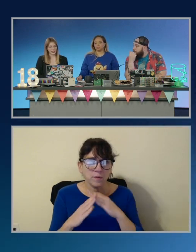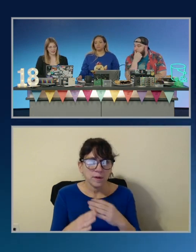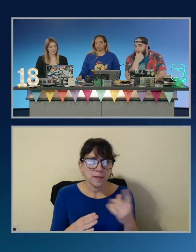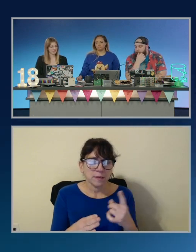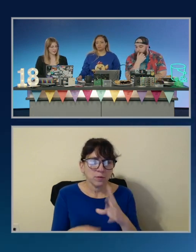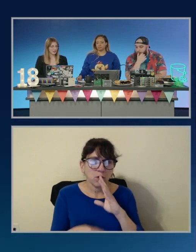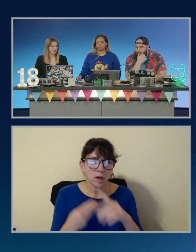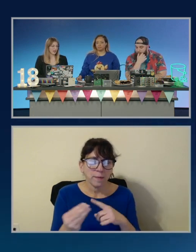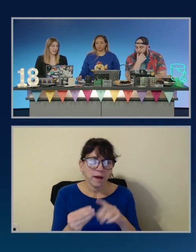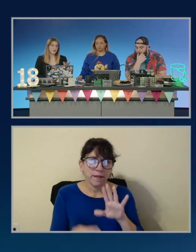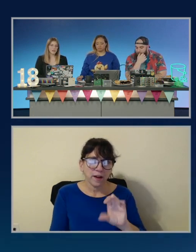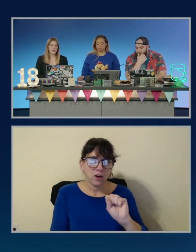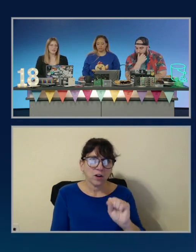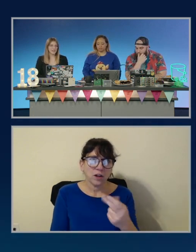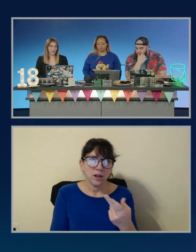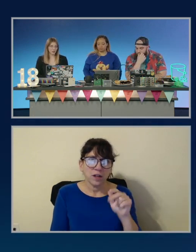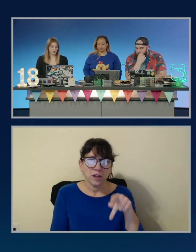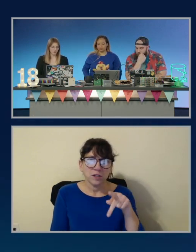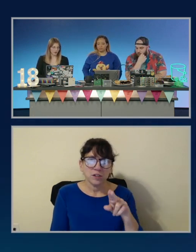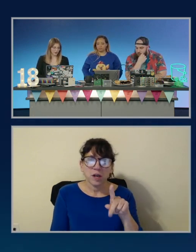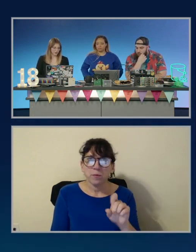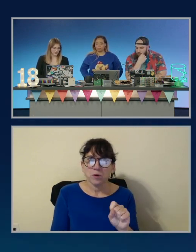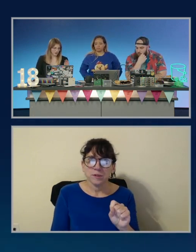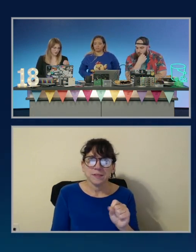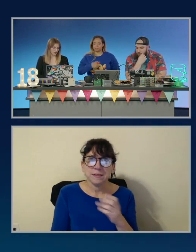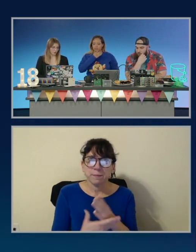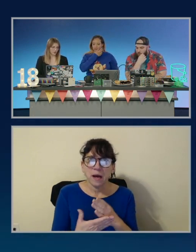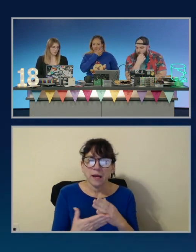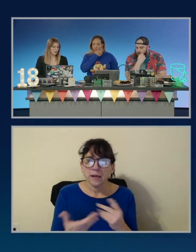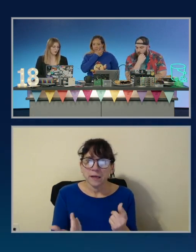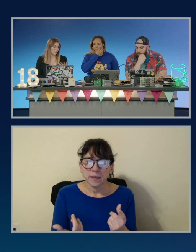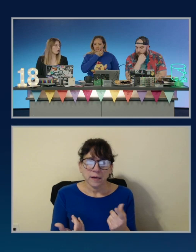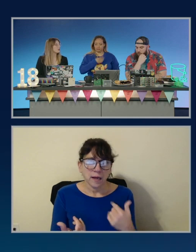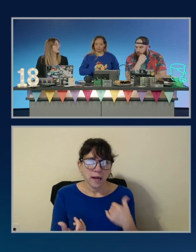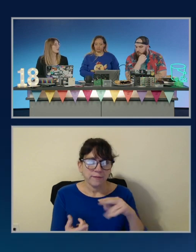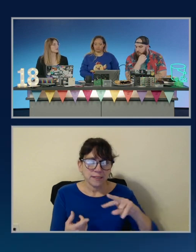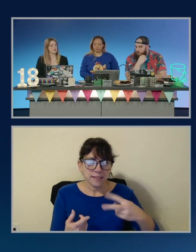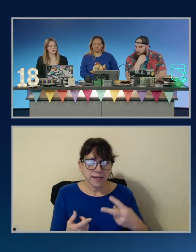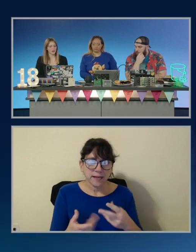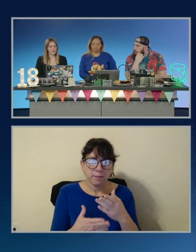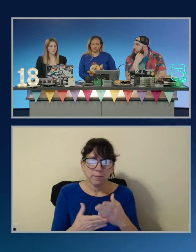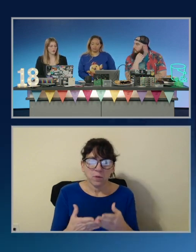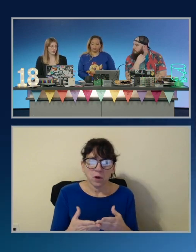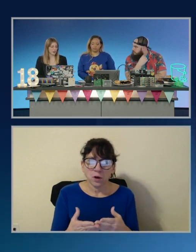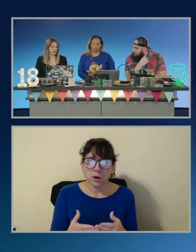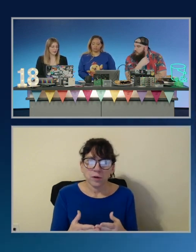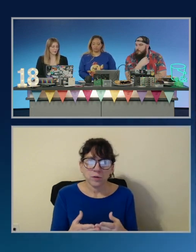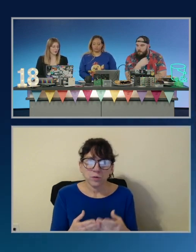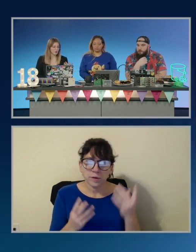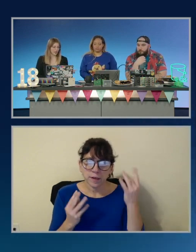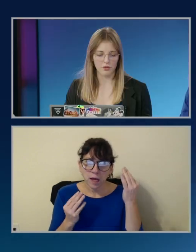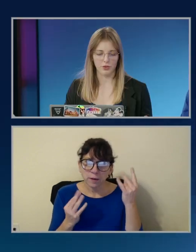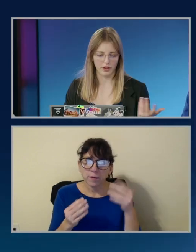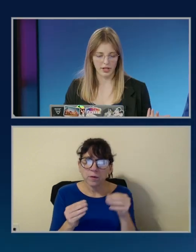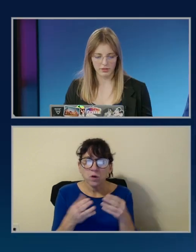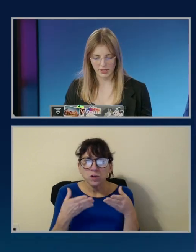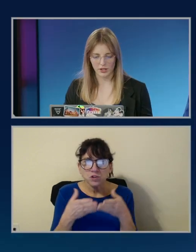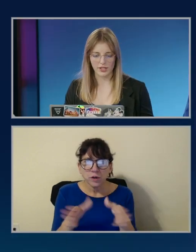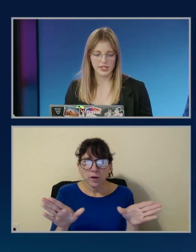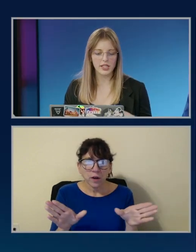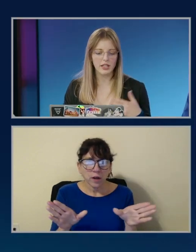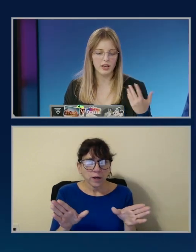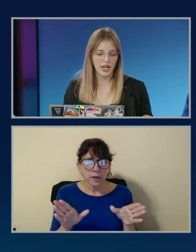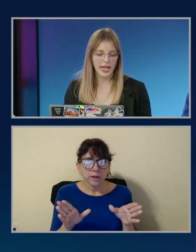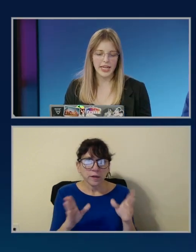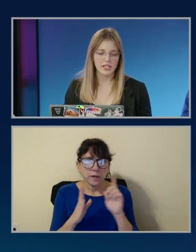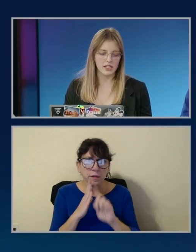pie. Exactly. And then we actually have a second component, which I just scrolled down to, the content filters. So these are more generic. They would check for, as you